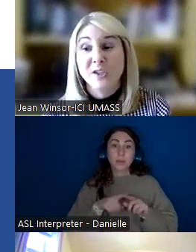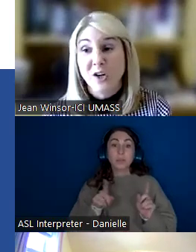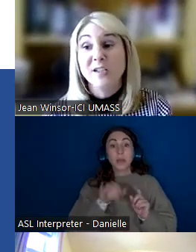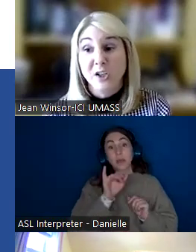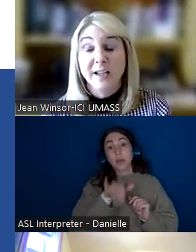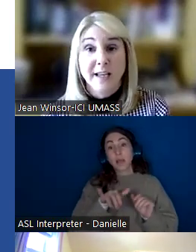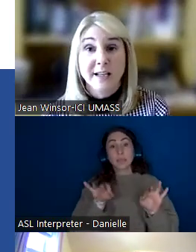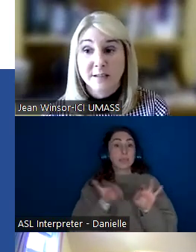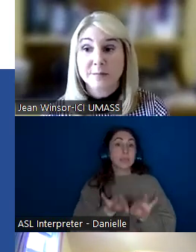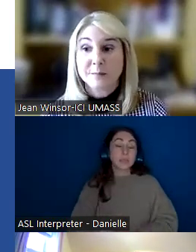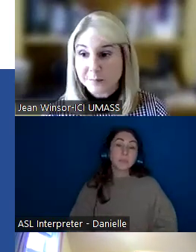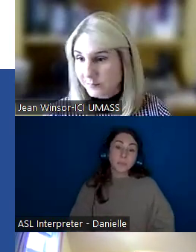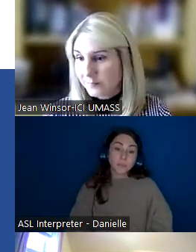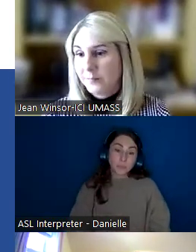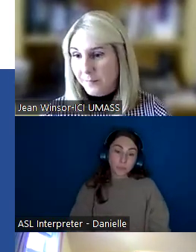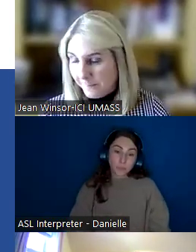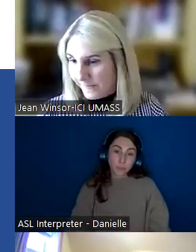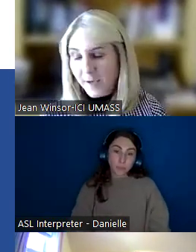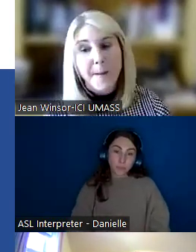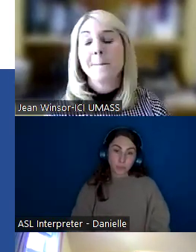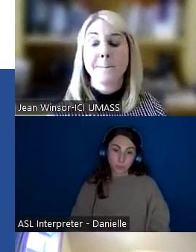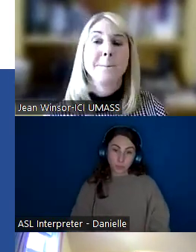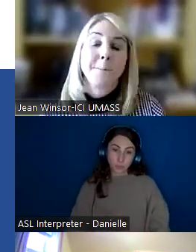you're just starting to look at this.